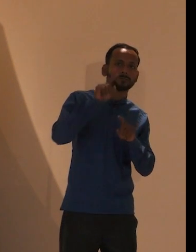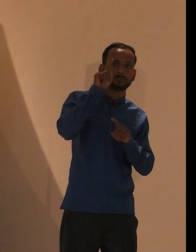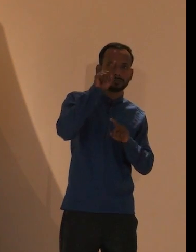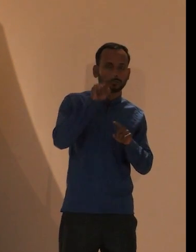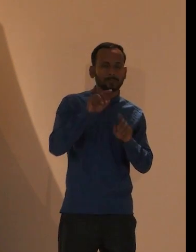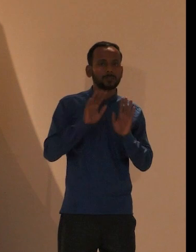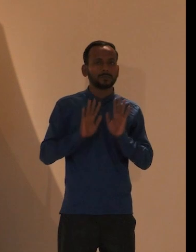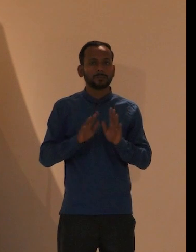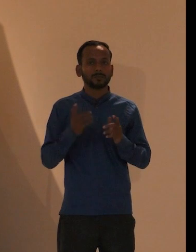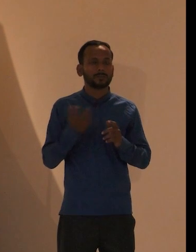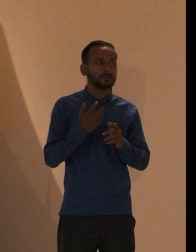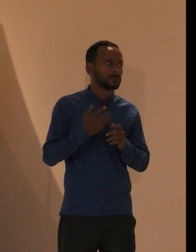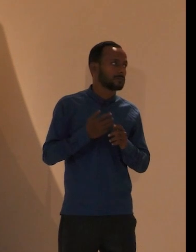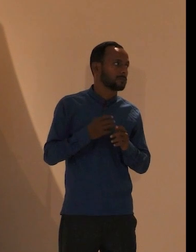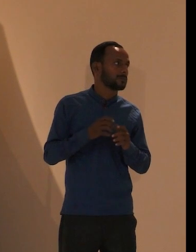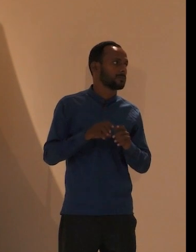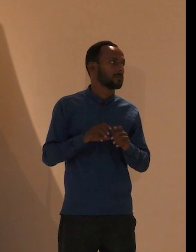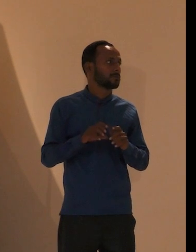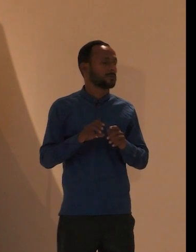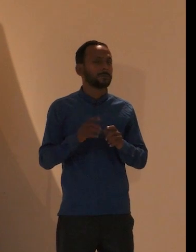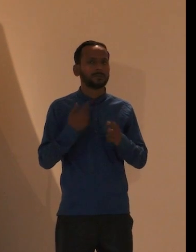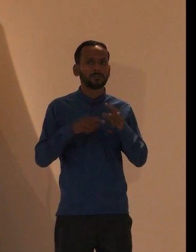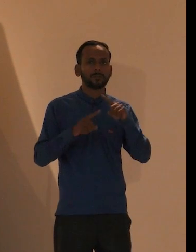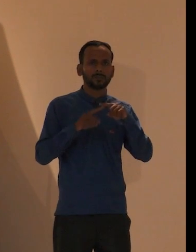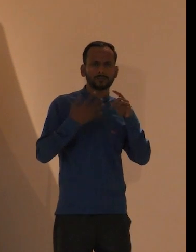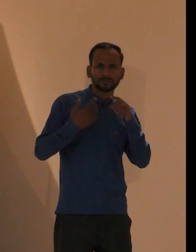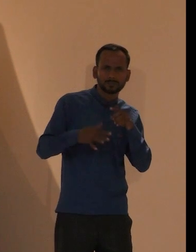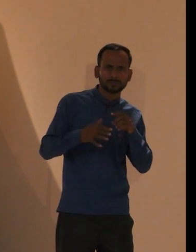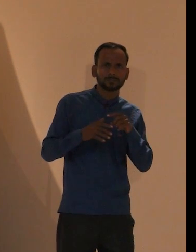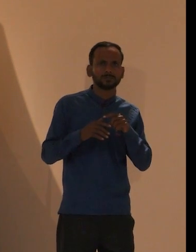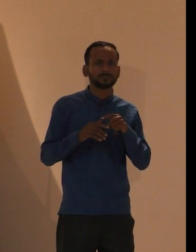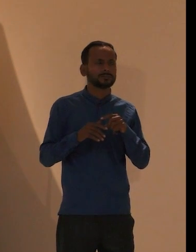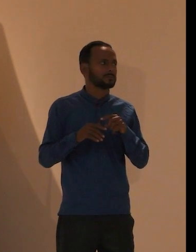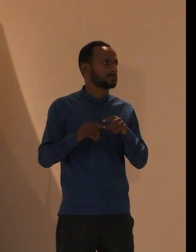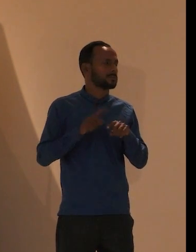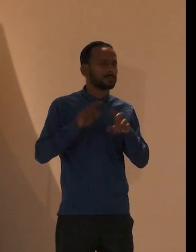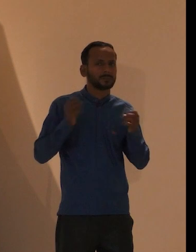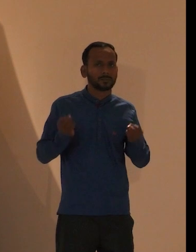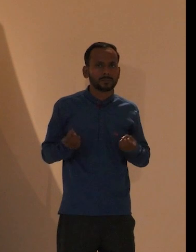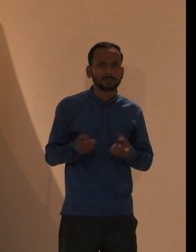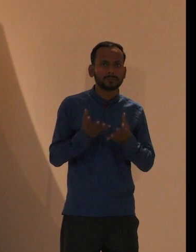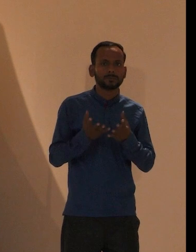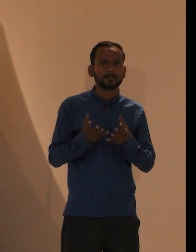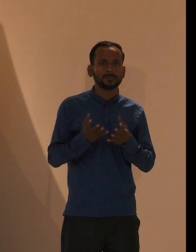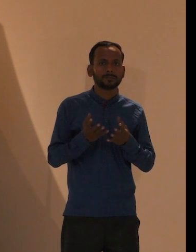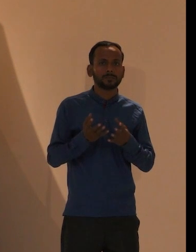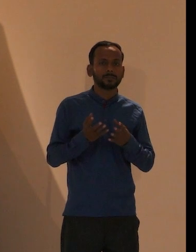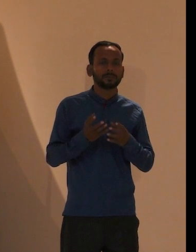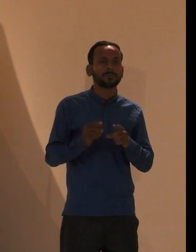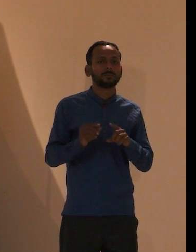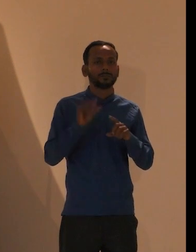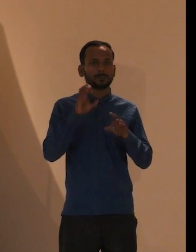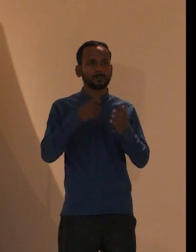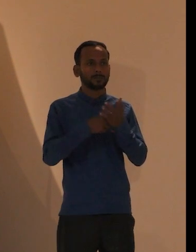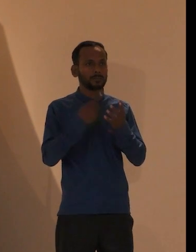curation, collaboration, and contemporaneity. So I would start with the curation point